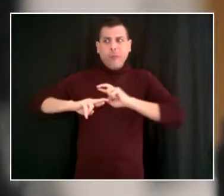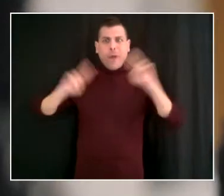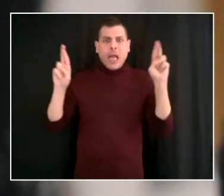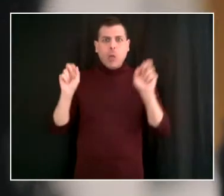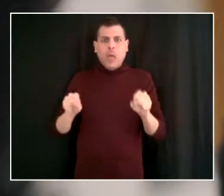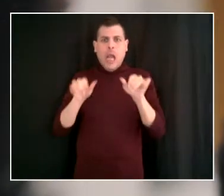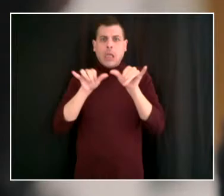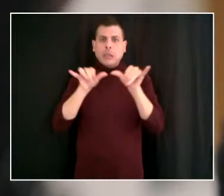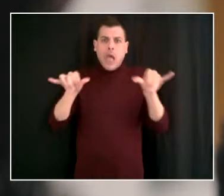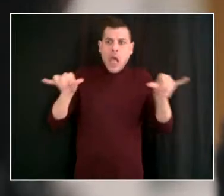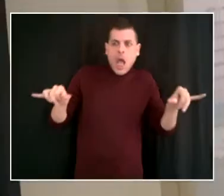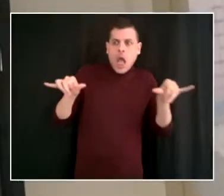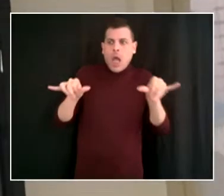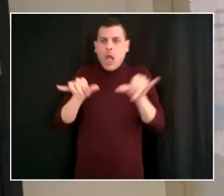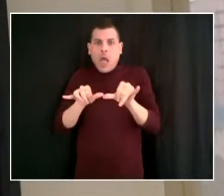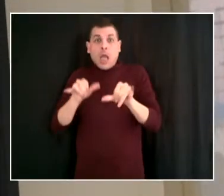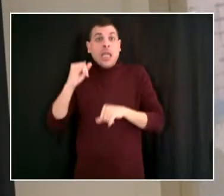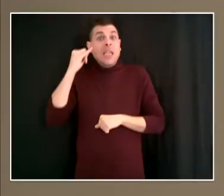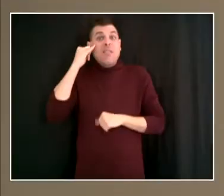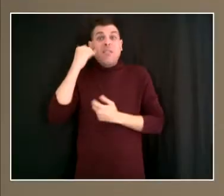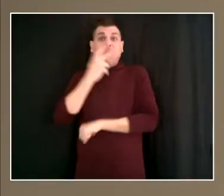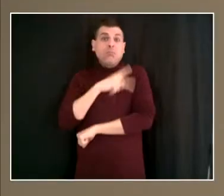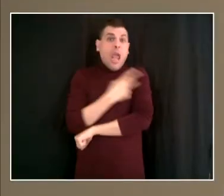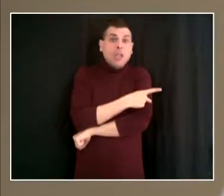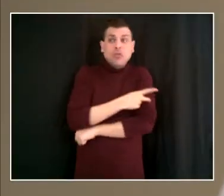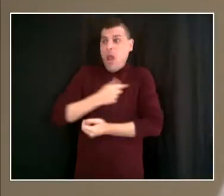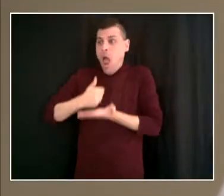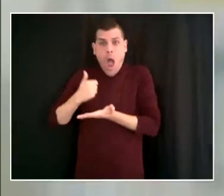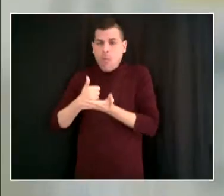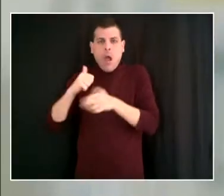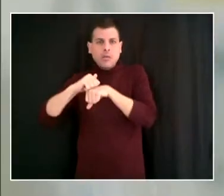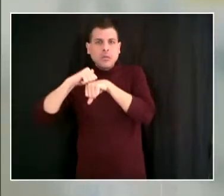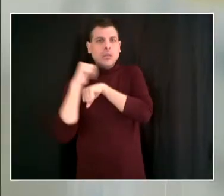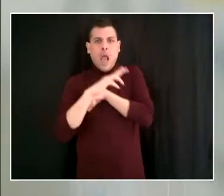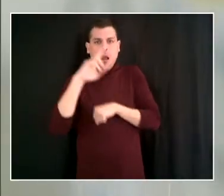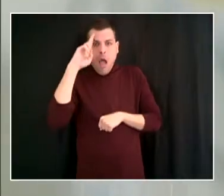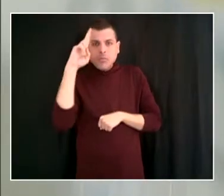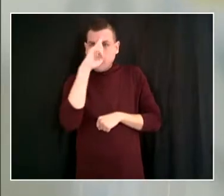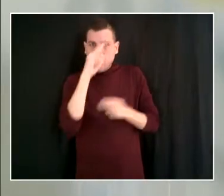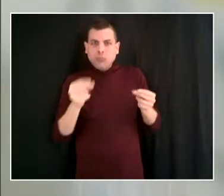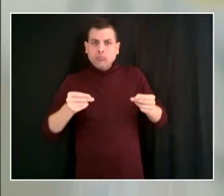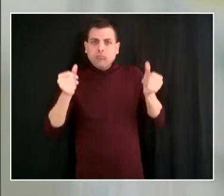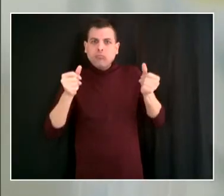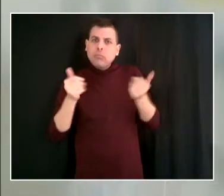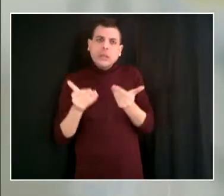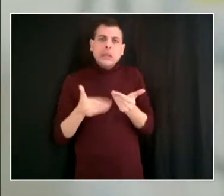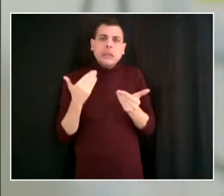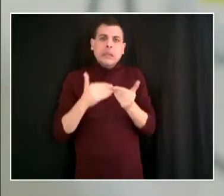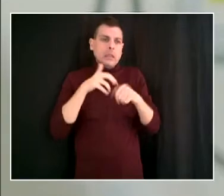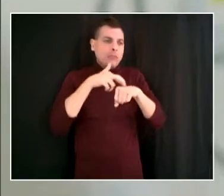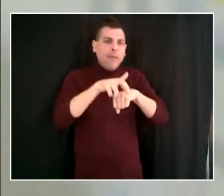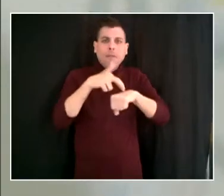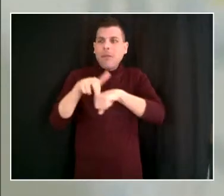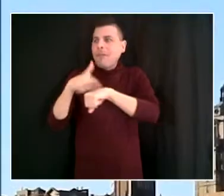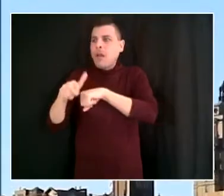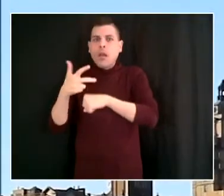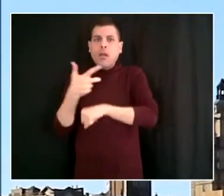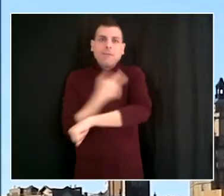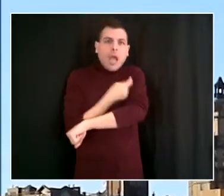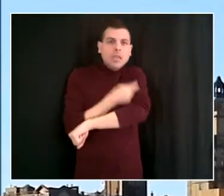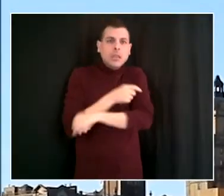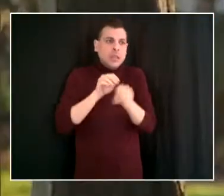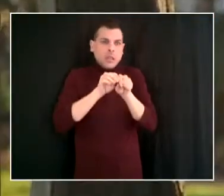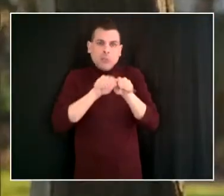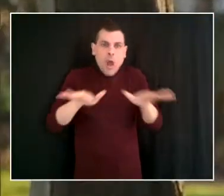hospitals. We know how to communicate. We know how to share data. We were able to vaccinate into the deep crevices of the communities. We